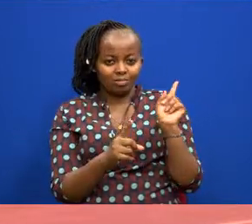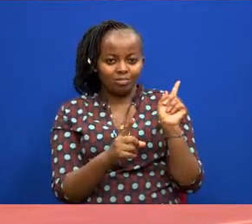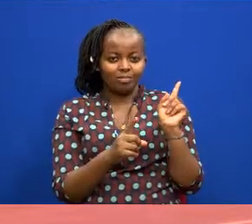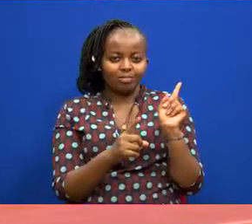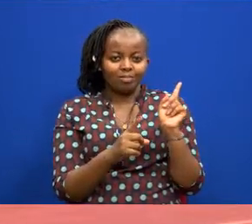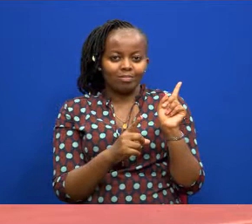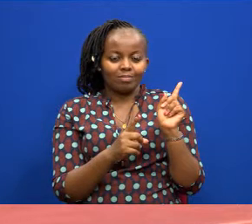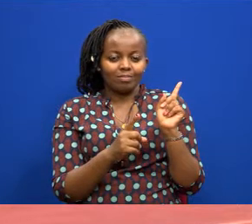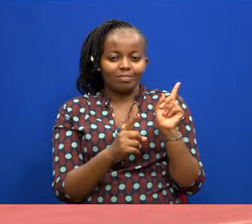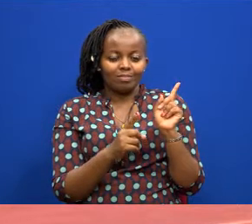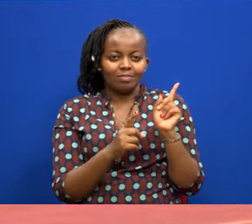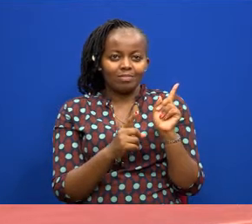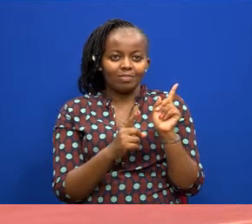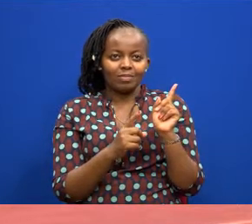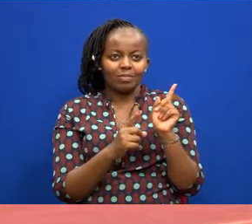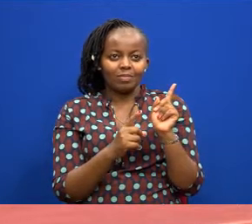behind your hip,